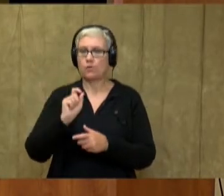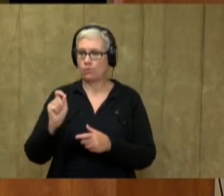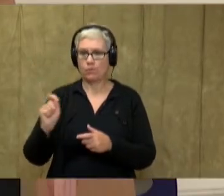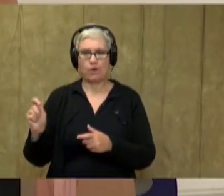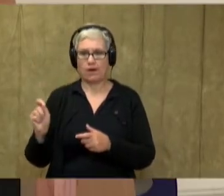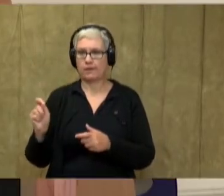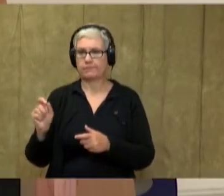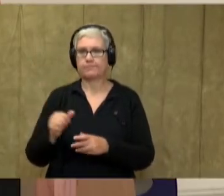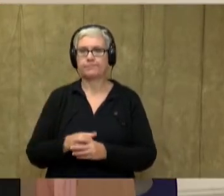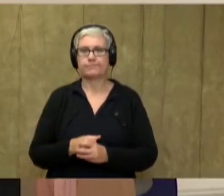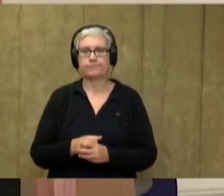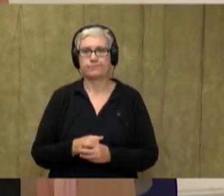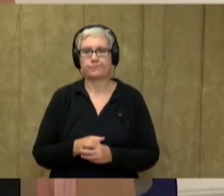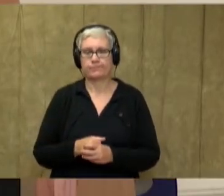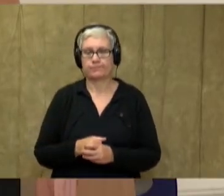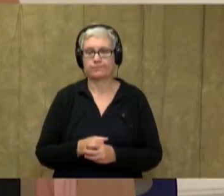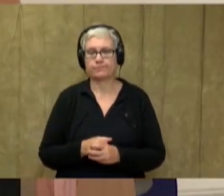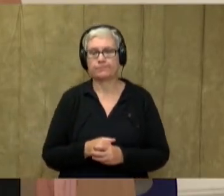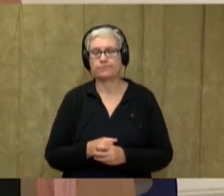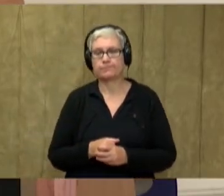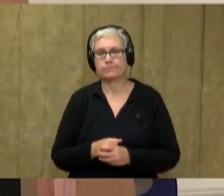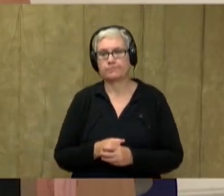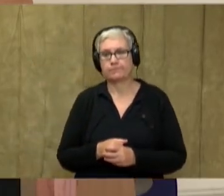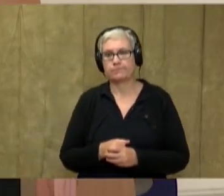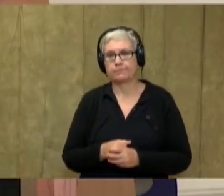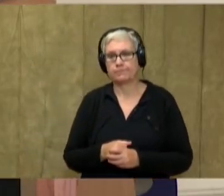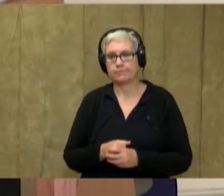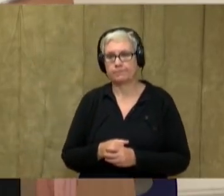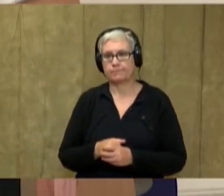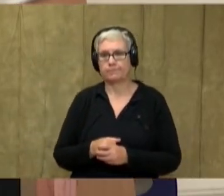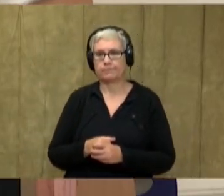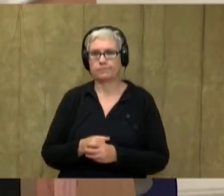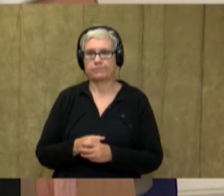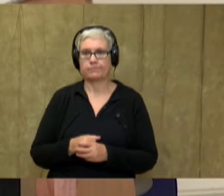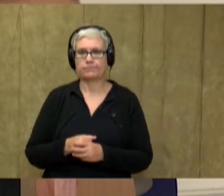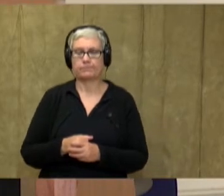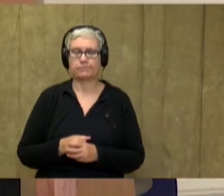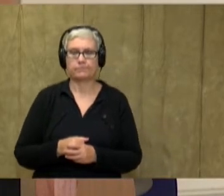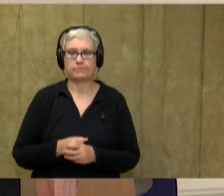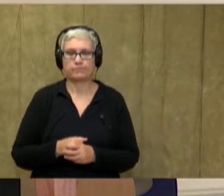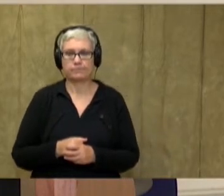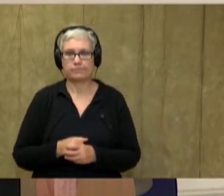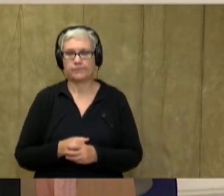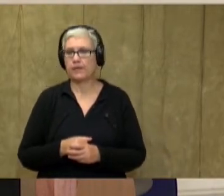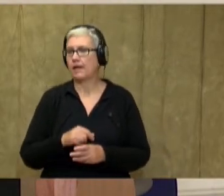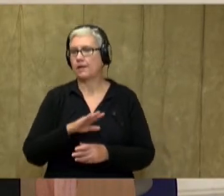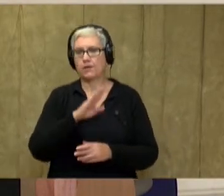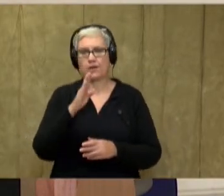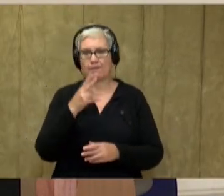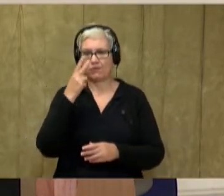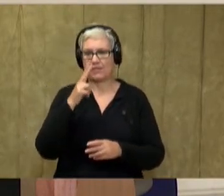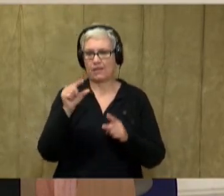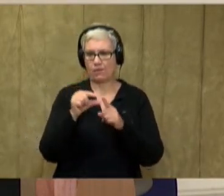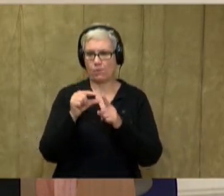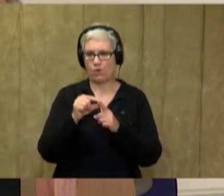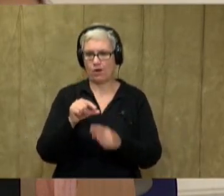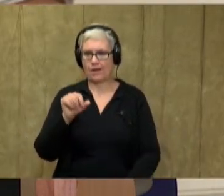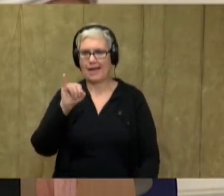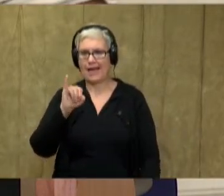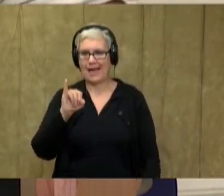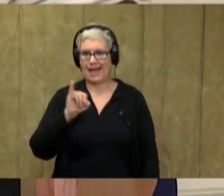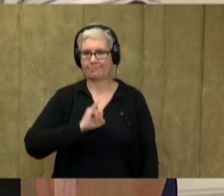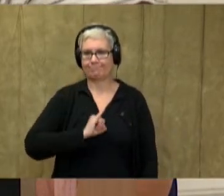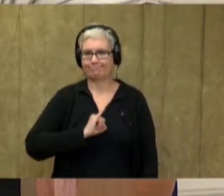put. And nowhere within that claim or that thesis statement is the word I. So look at